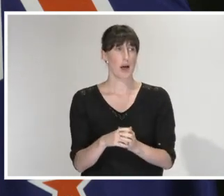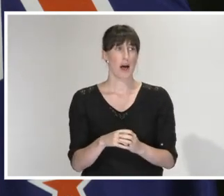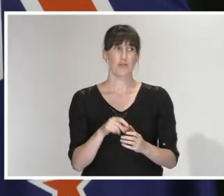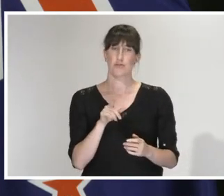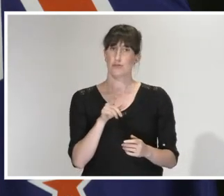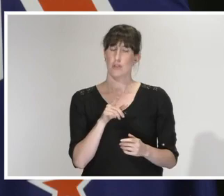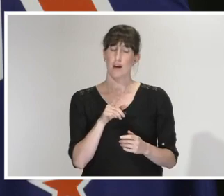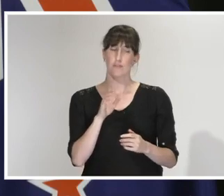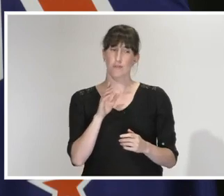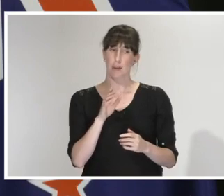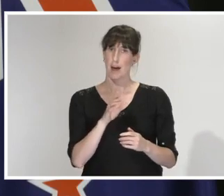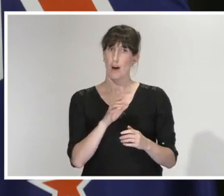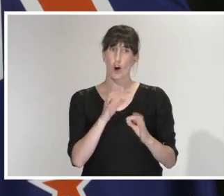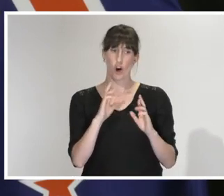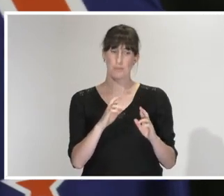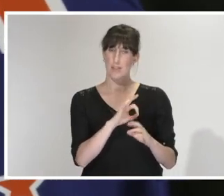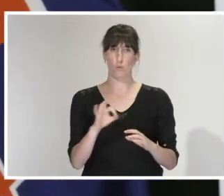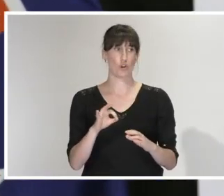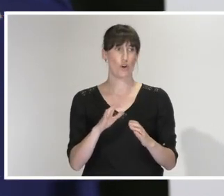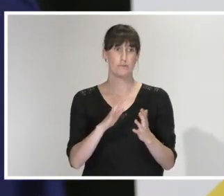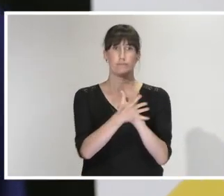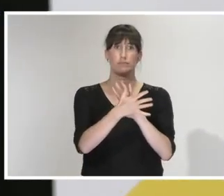But yes, and that particular